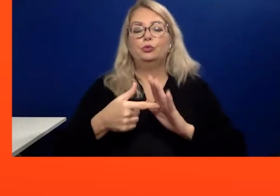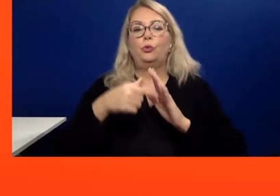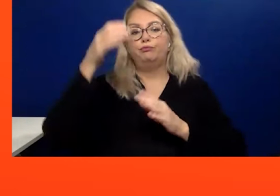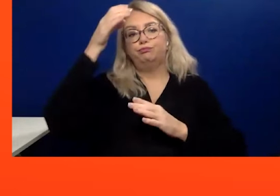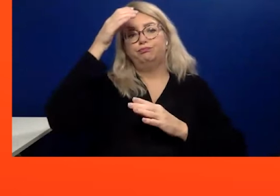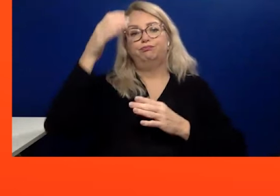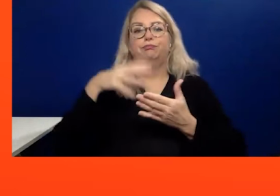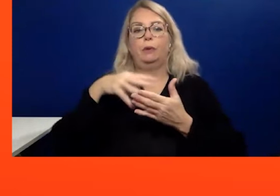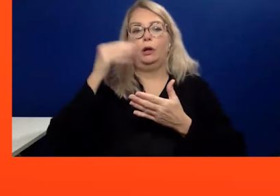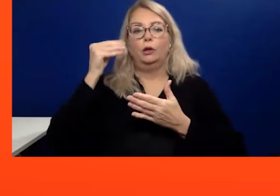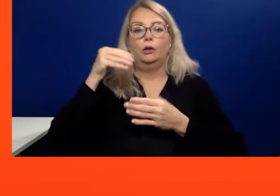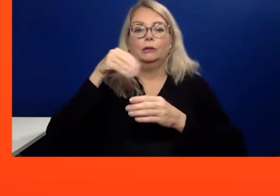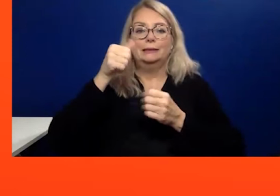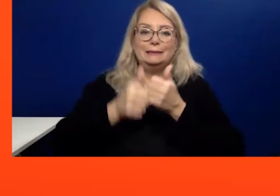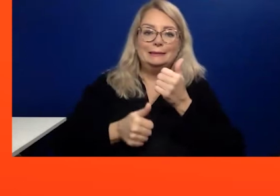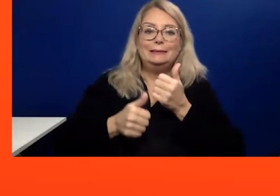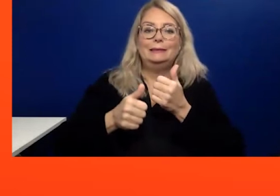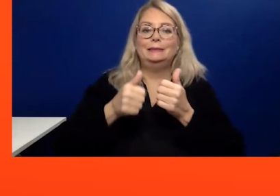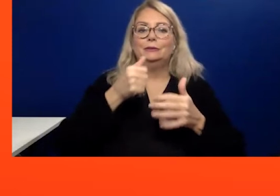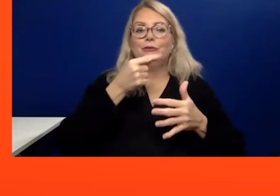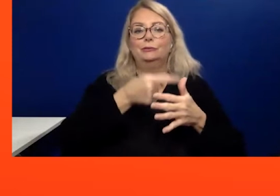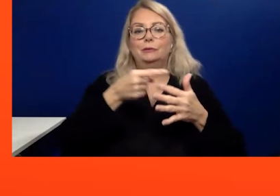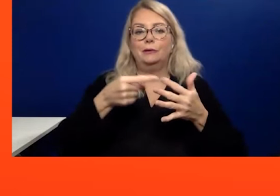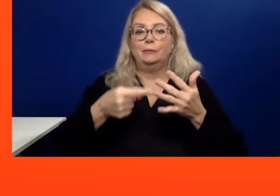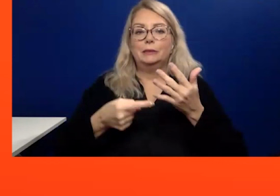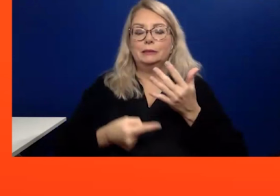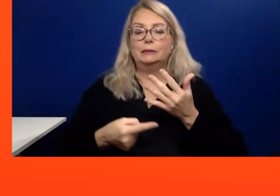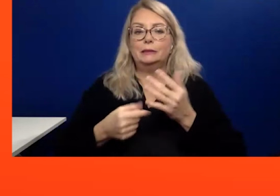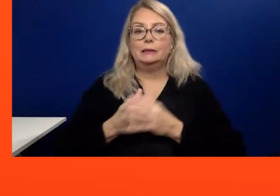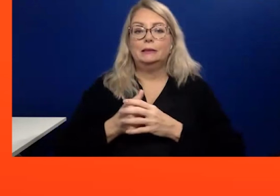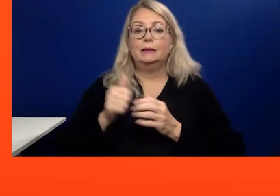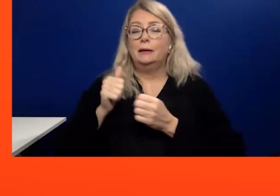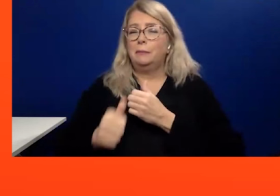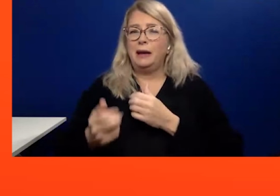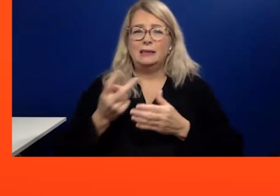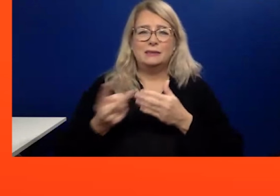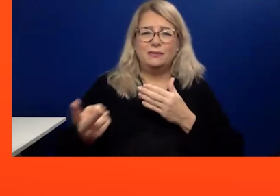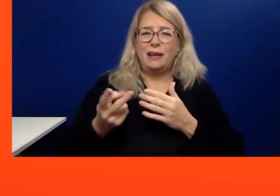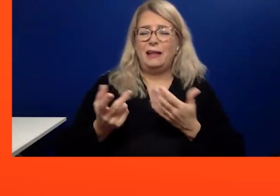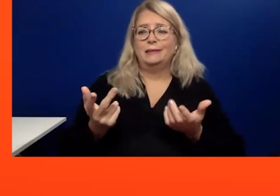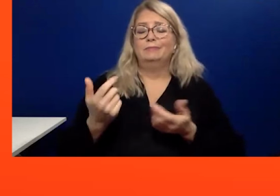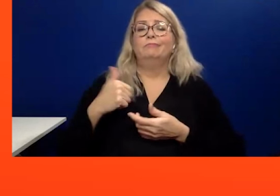make this cut and dry, you either pass or fail. And since we're being compared to other